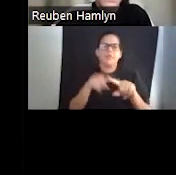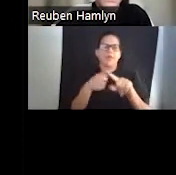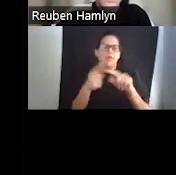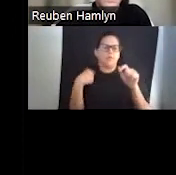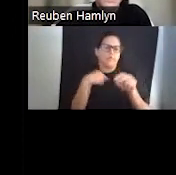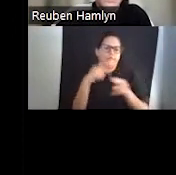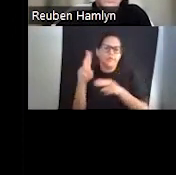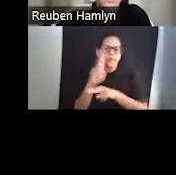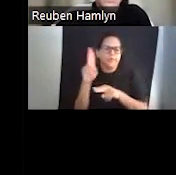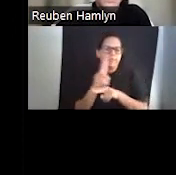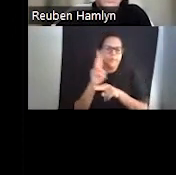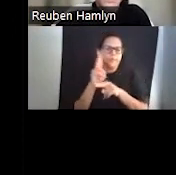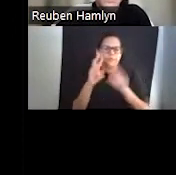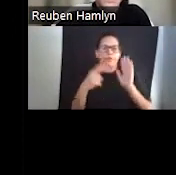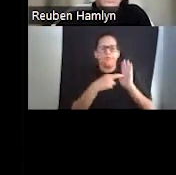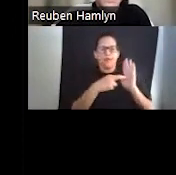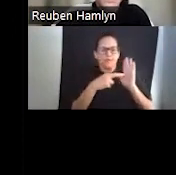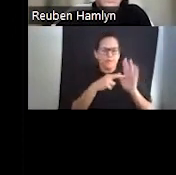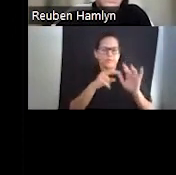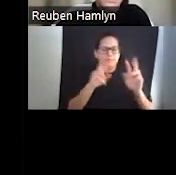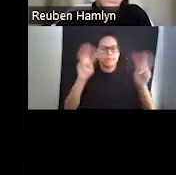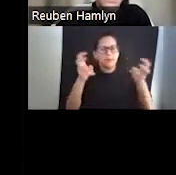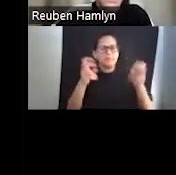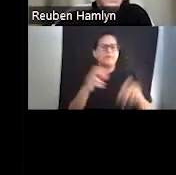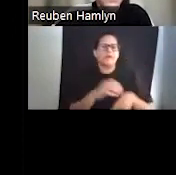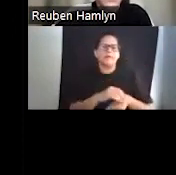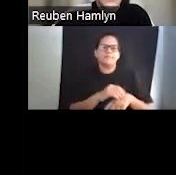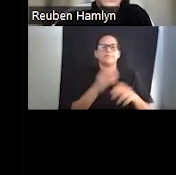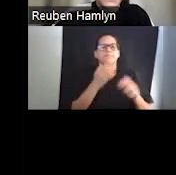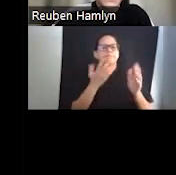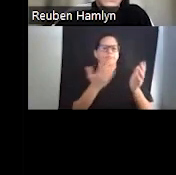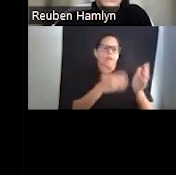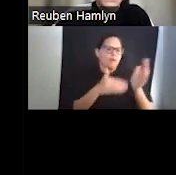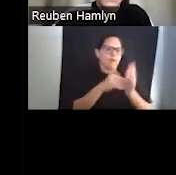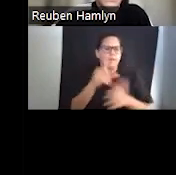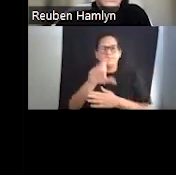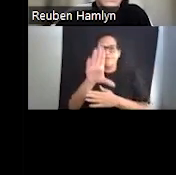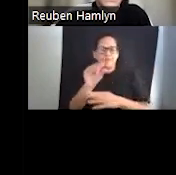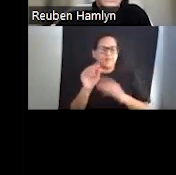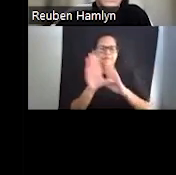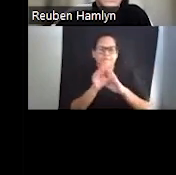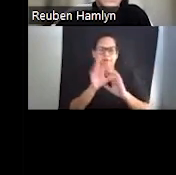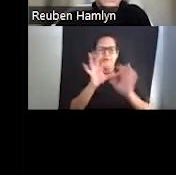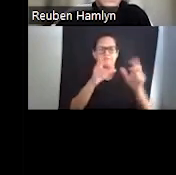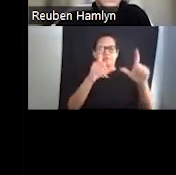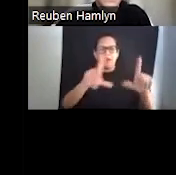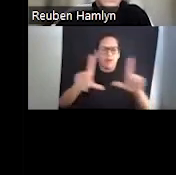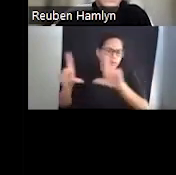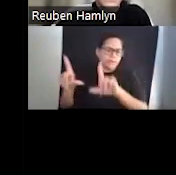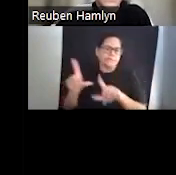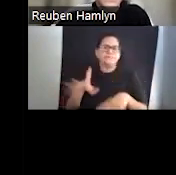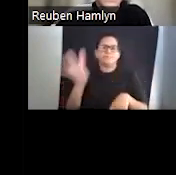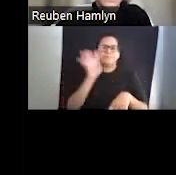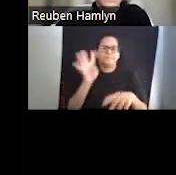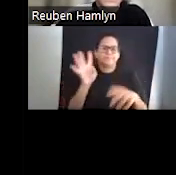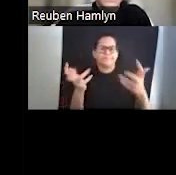used a reference subject, fed again 150 video frames, created a composite